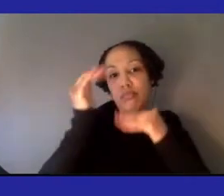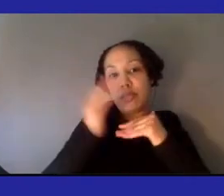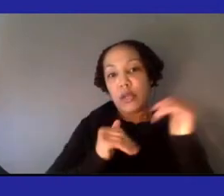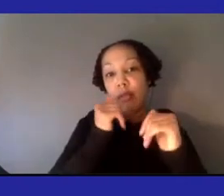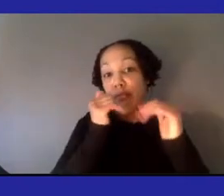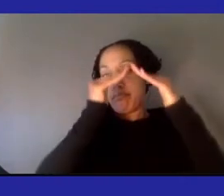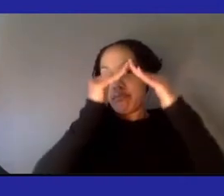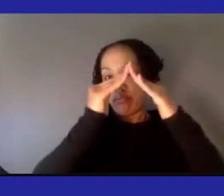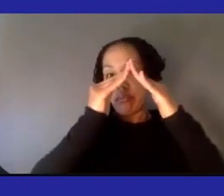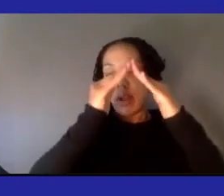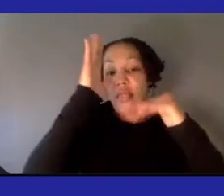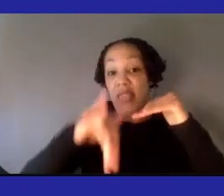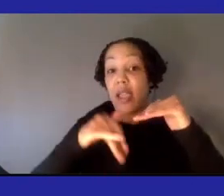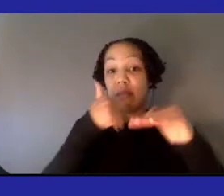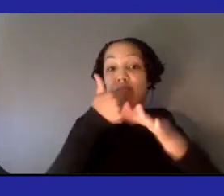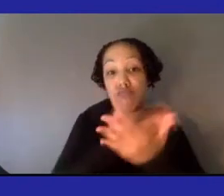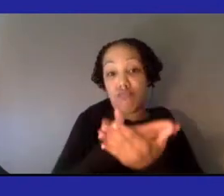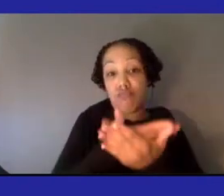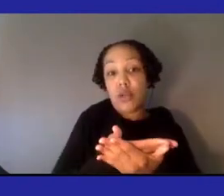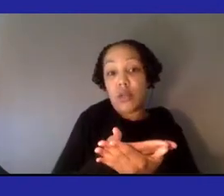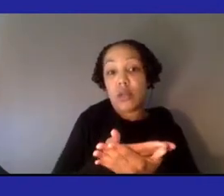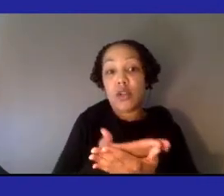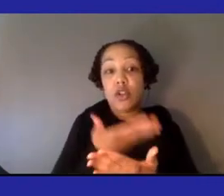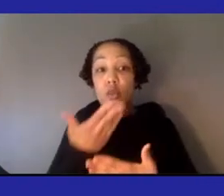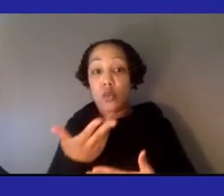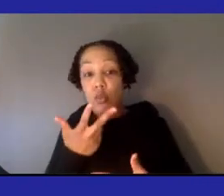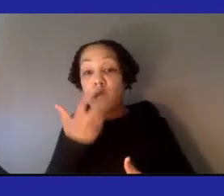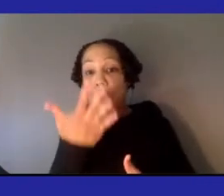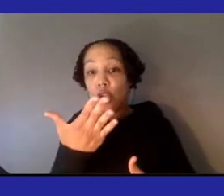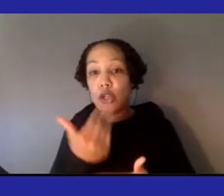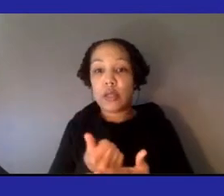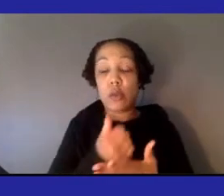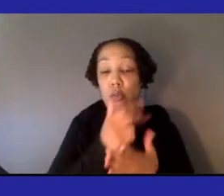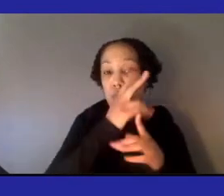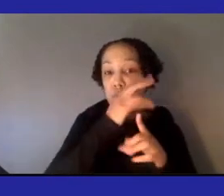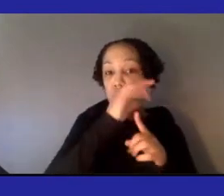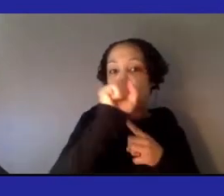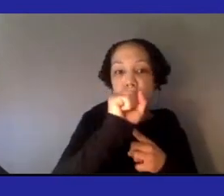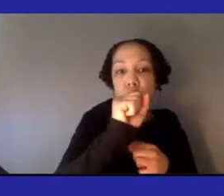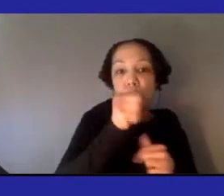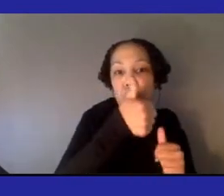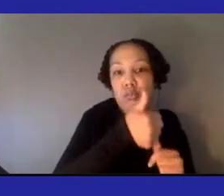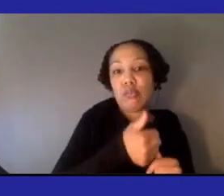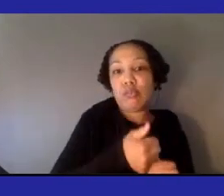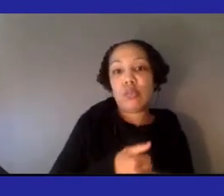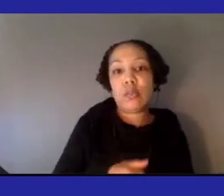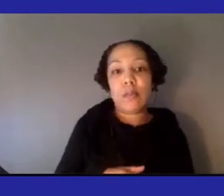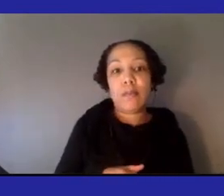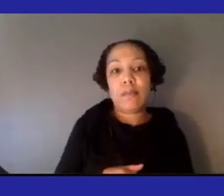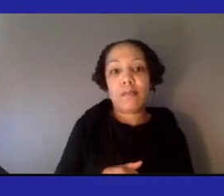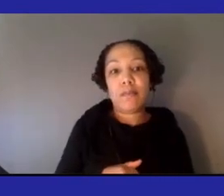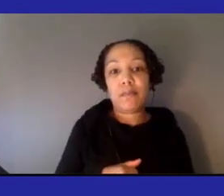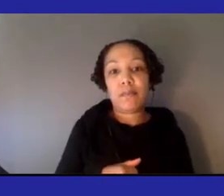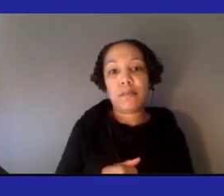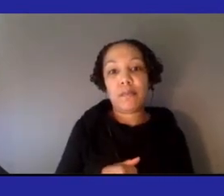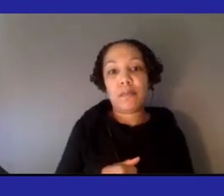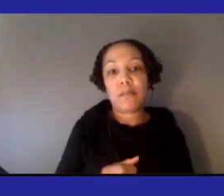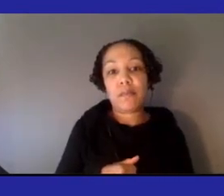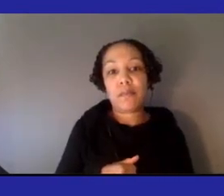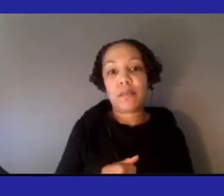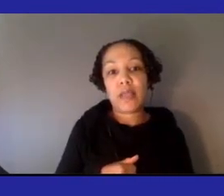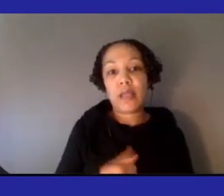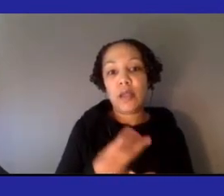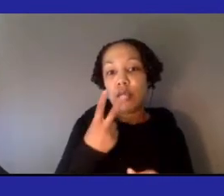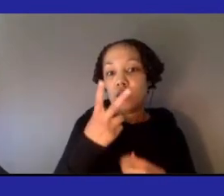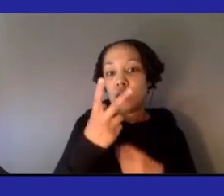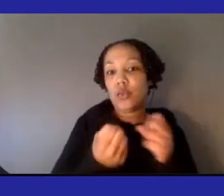mocks. Three of them are good, three excellent, and one satisfactory. As mentioned, the project is expected to take about 2 years, starting